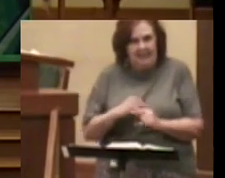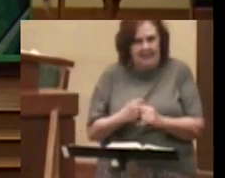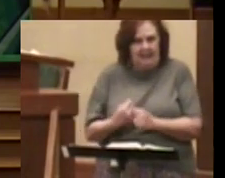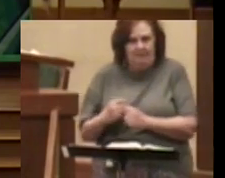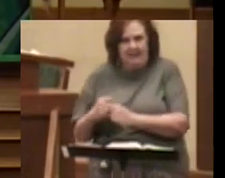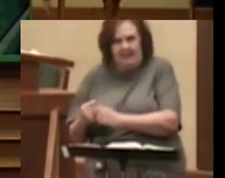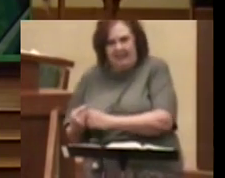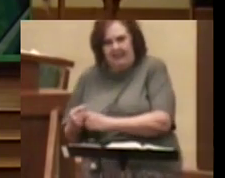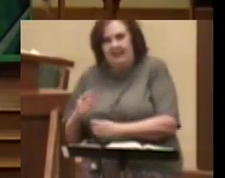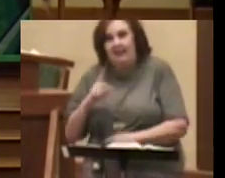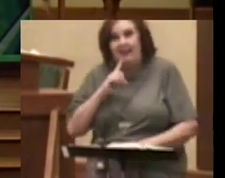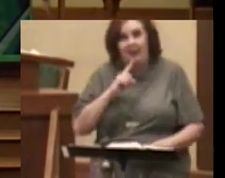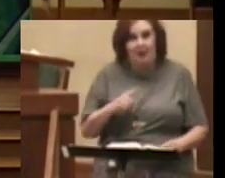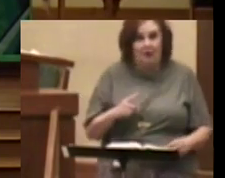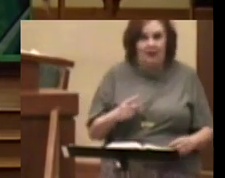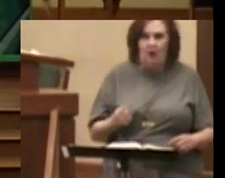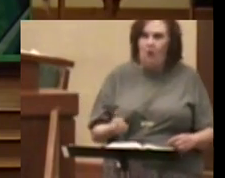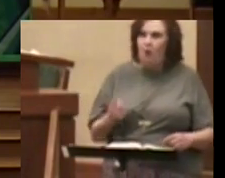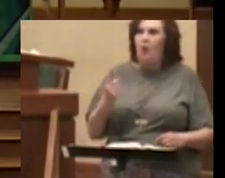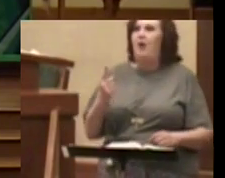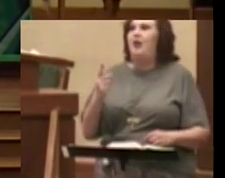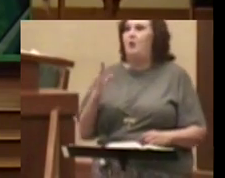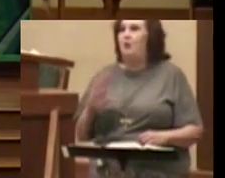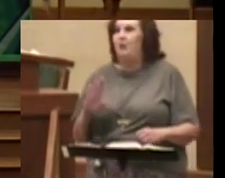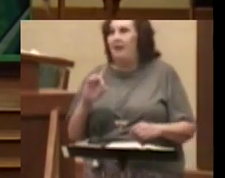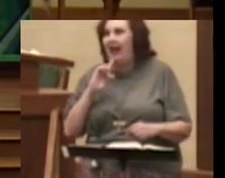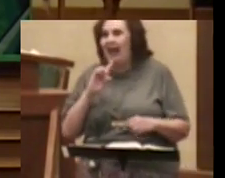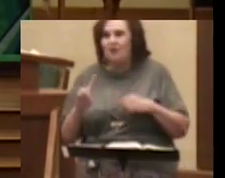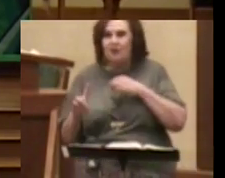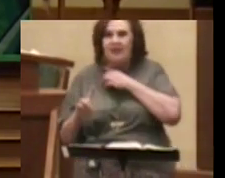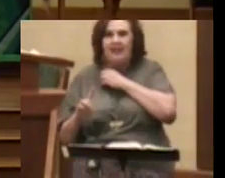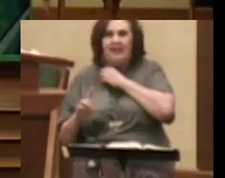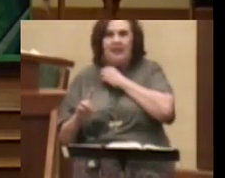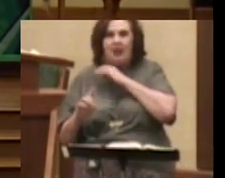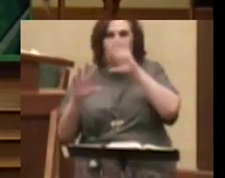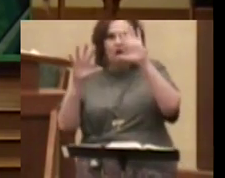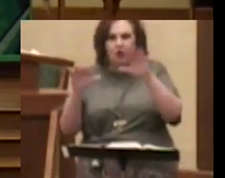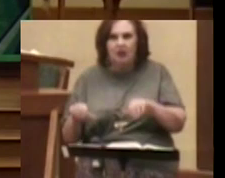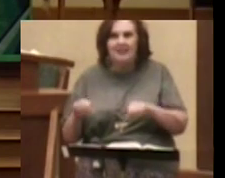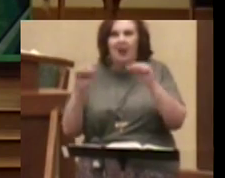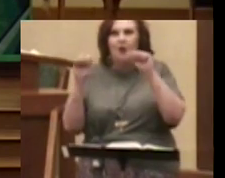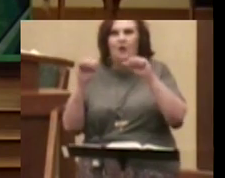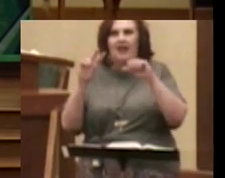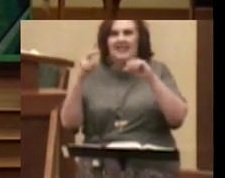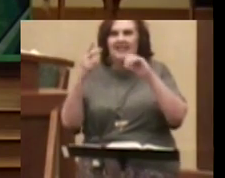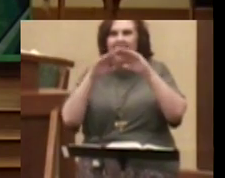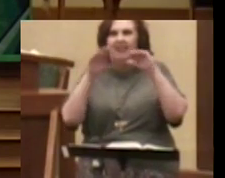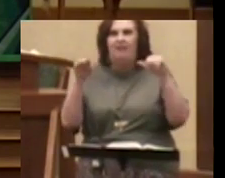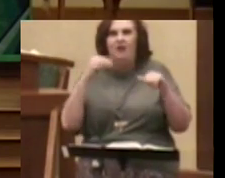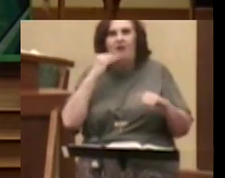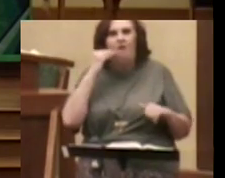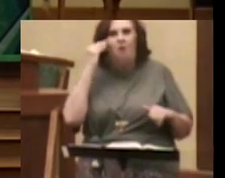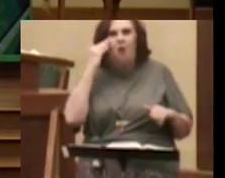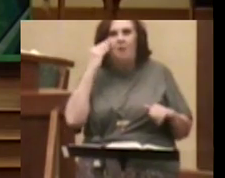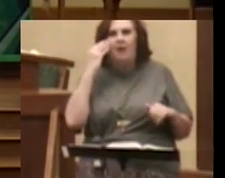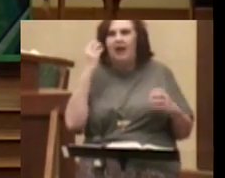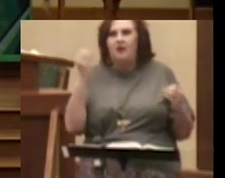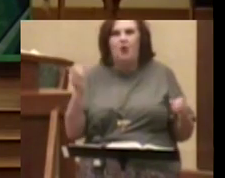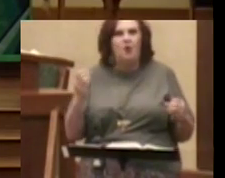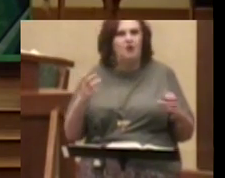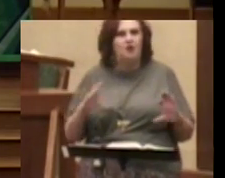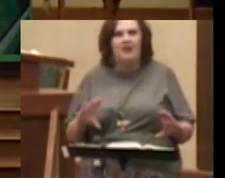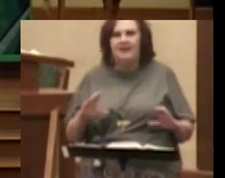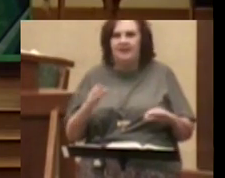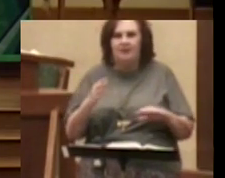and literally one of the groups actually took down an entire second level of a home that just had no chance